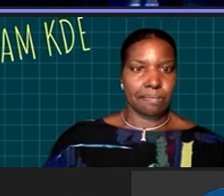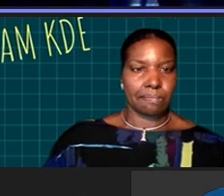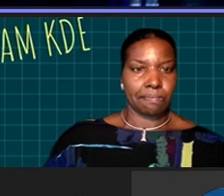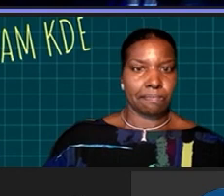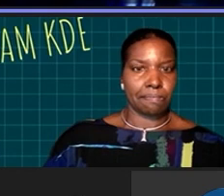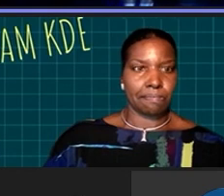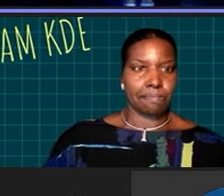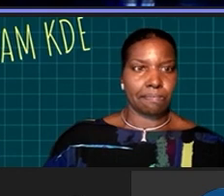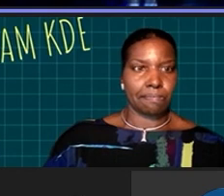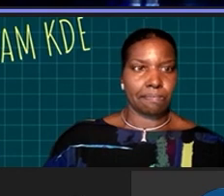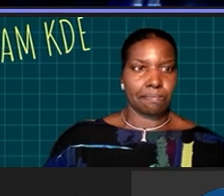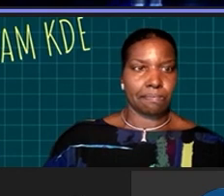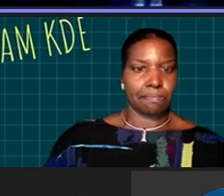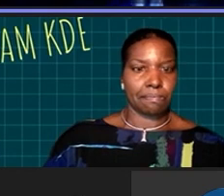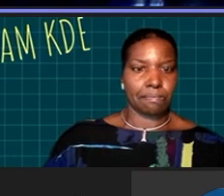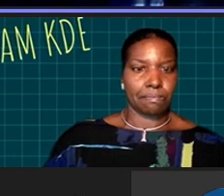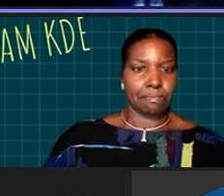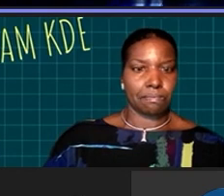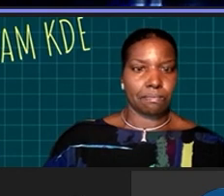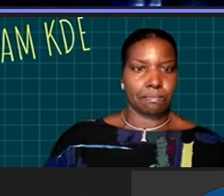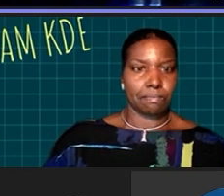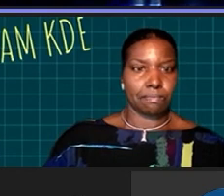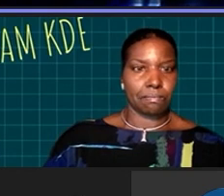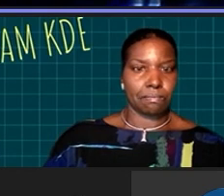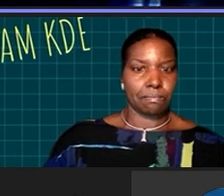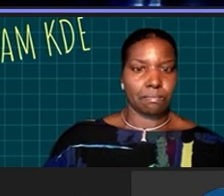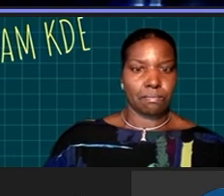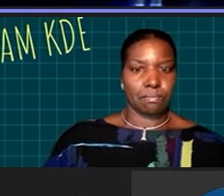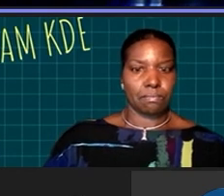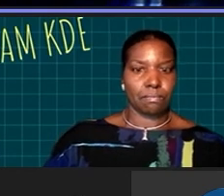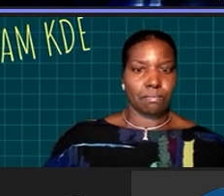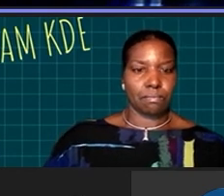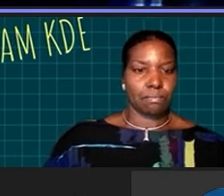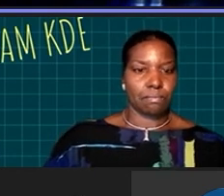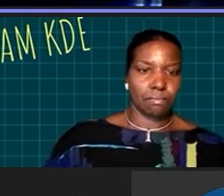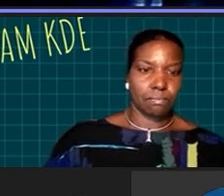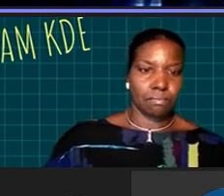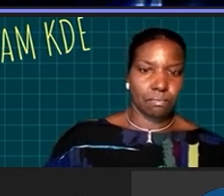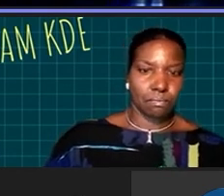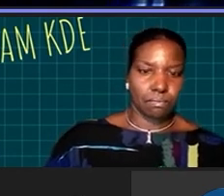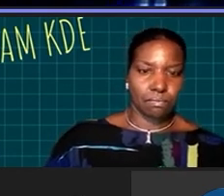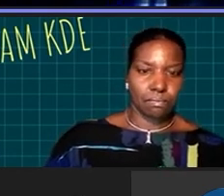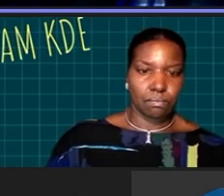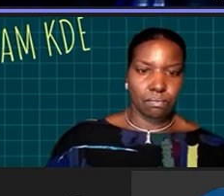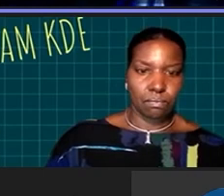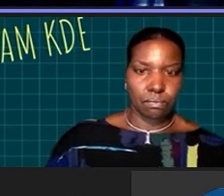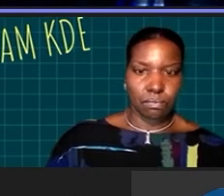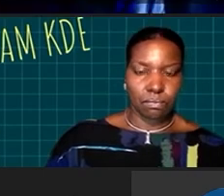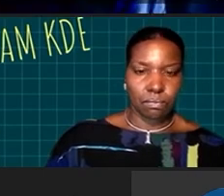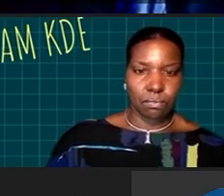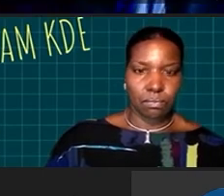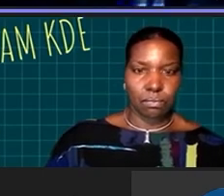mentioned, is only eligible under leased dark fiber or self-provision